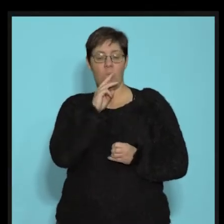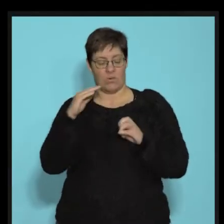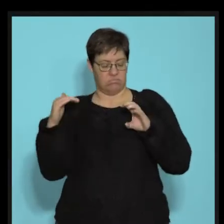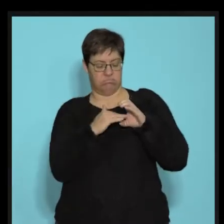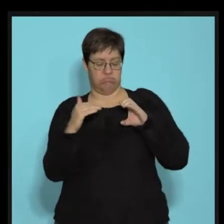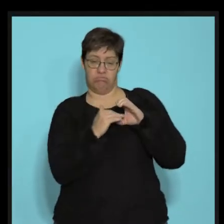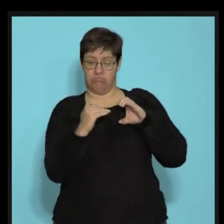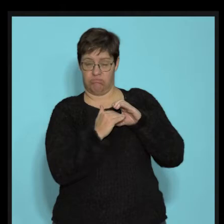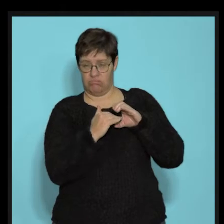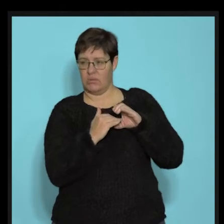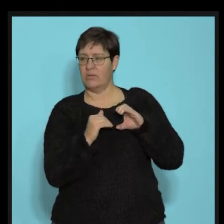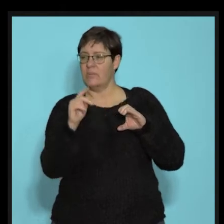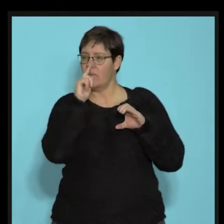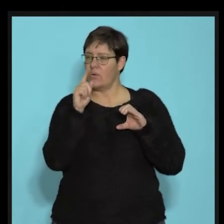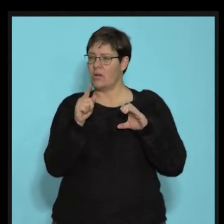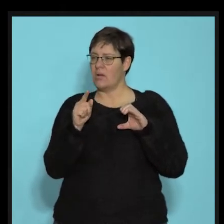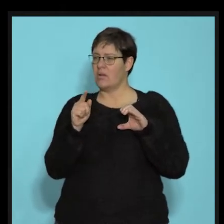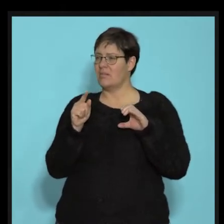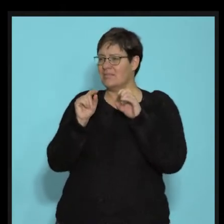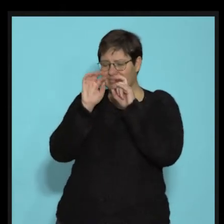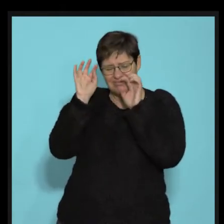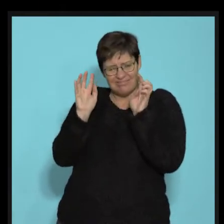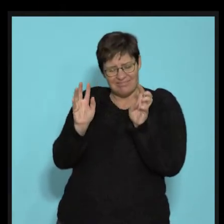all those thousands of